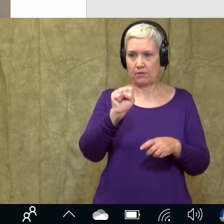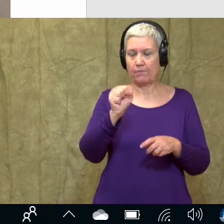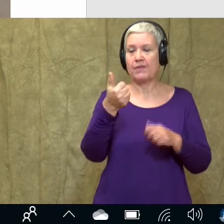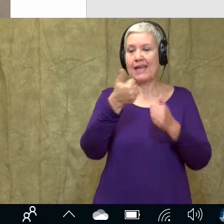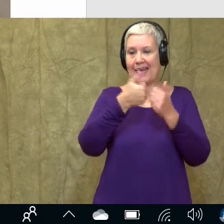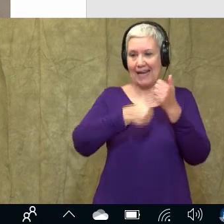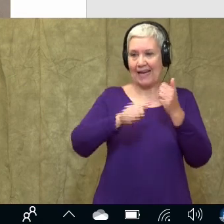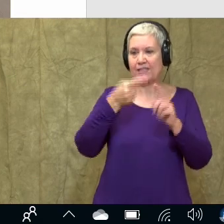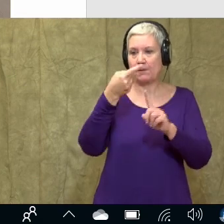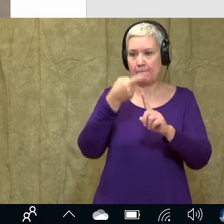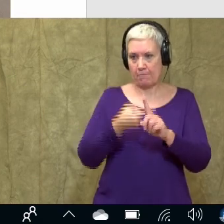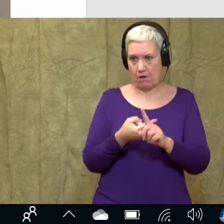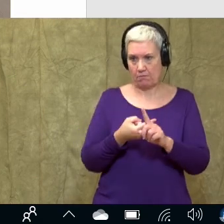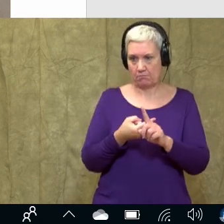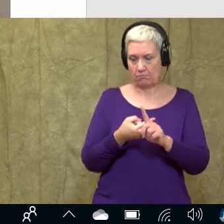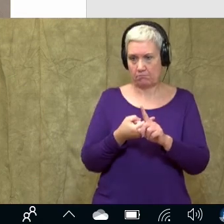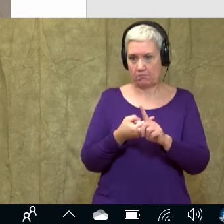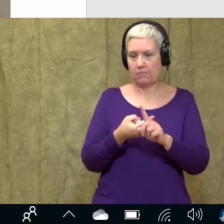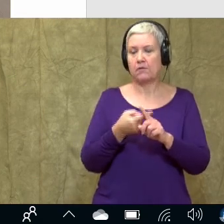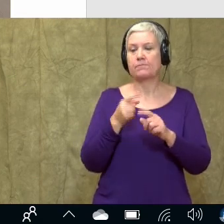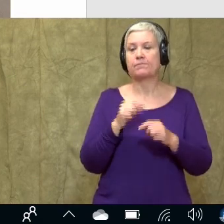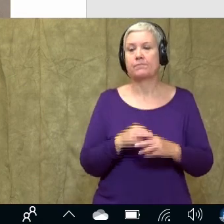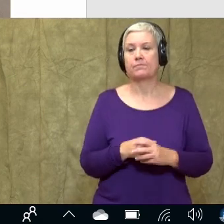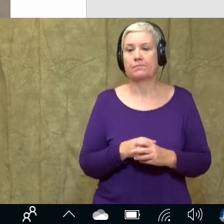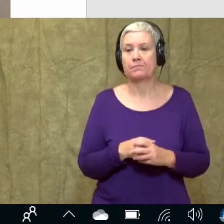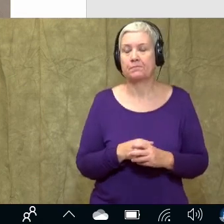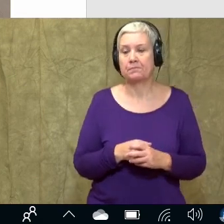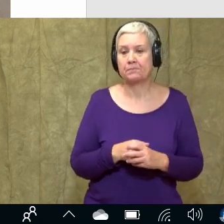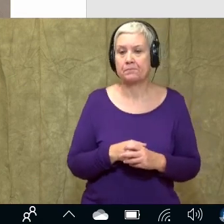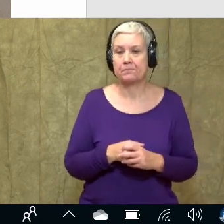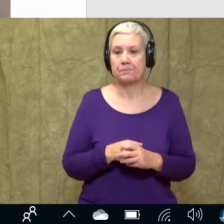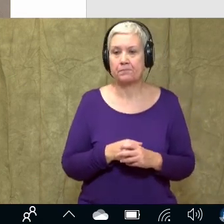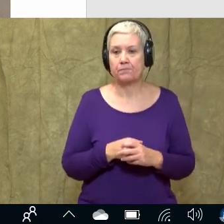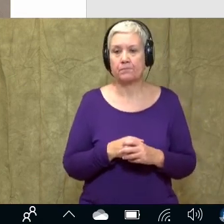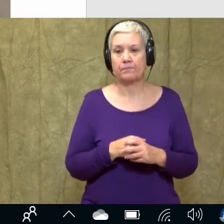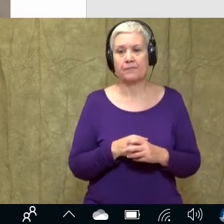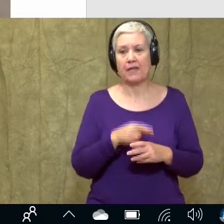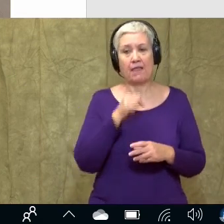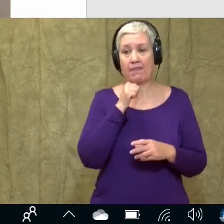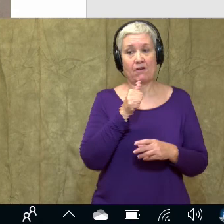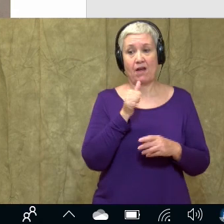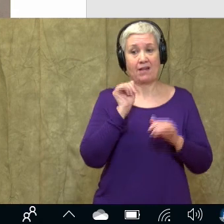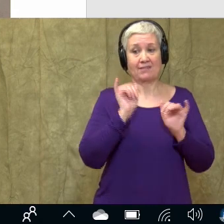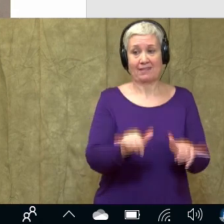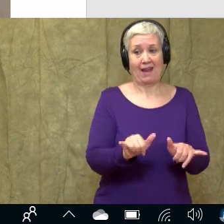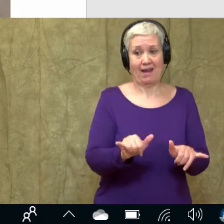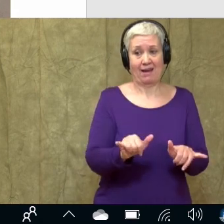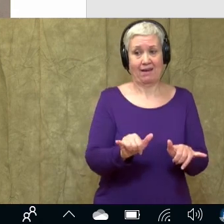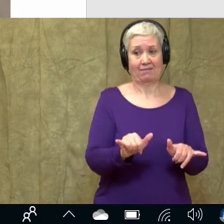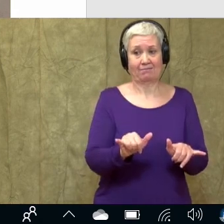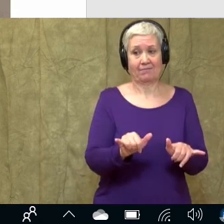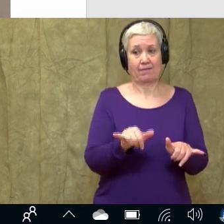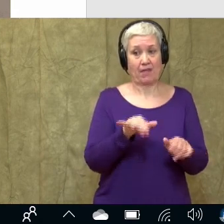according to USGS zoologist Gordon Rada. They are not staying put.